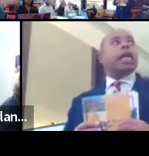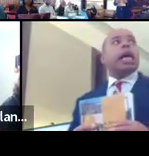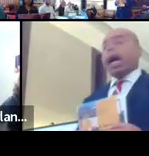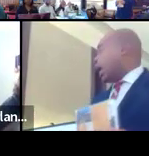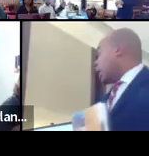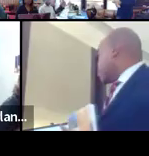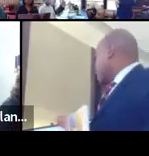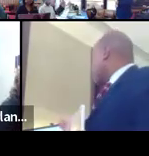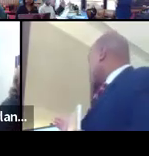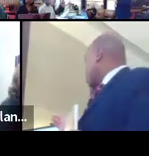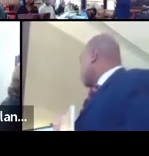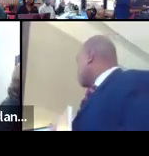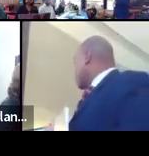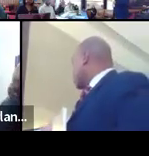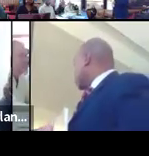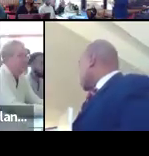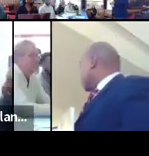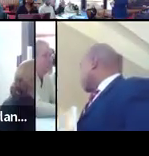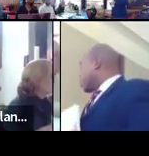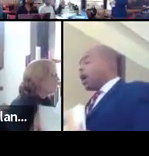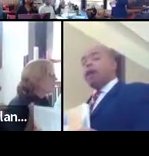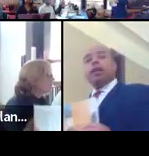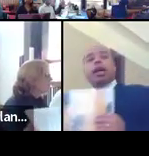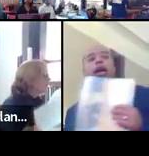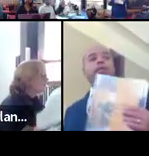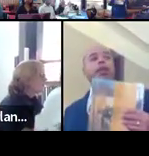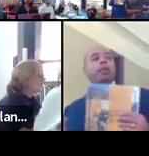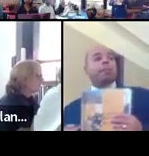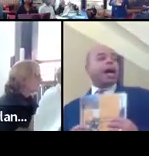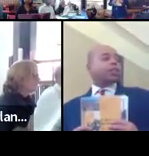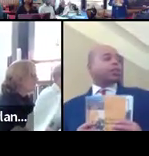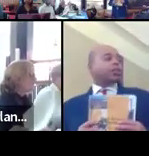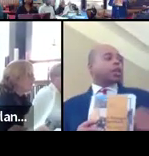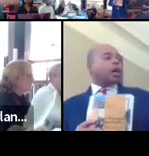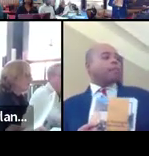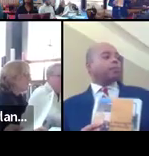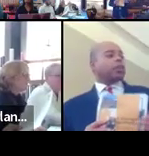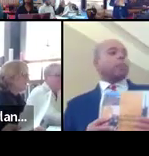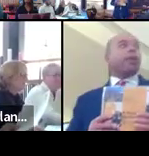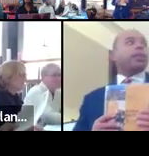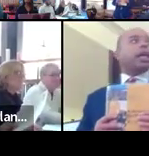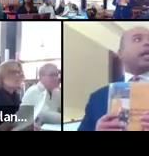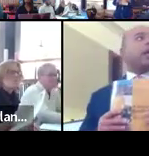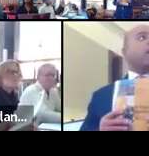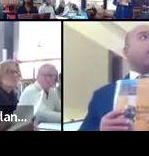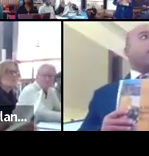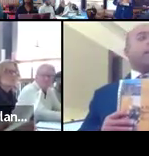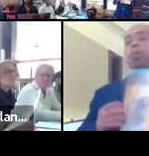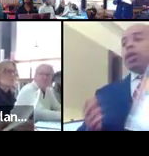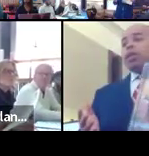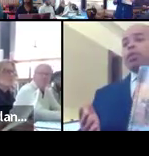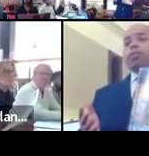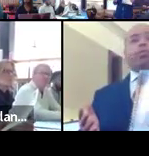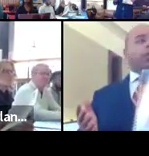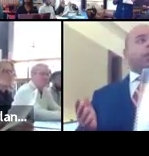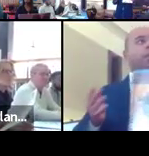a hand. We were guided by a neighborhood planning committee. We have neighborhood ambassadors, some are here tonight. We